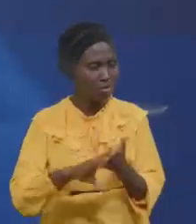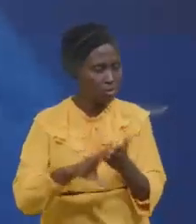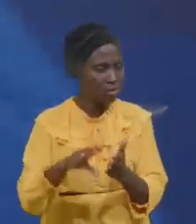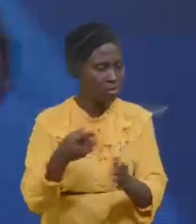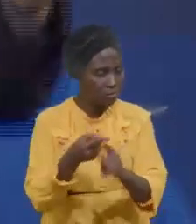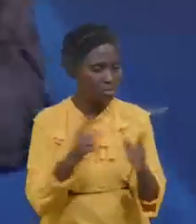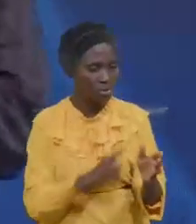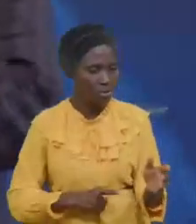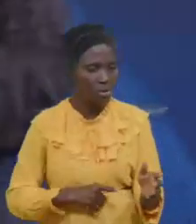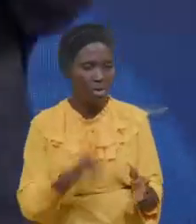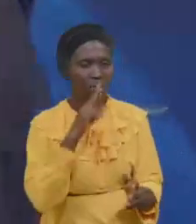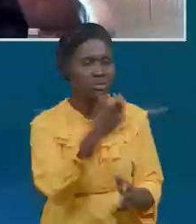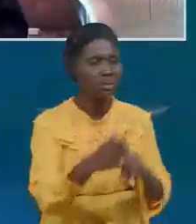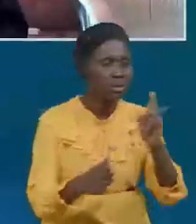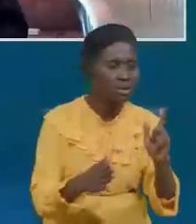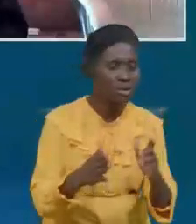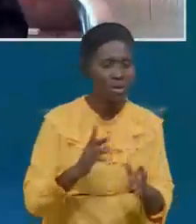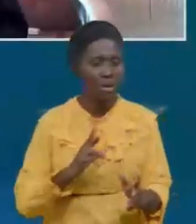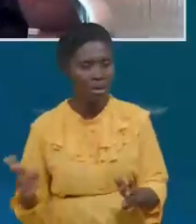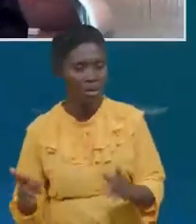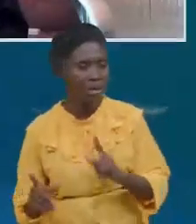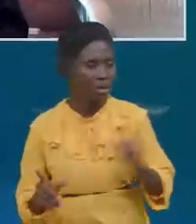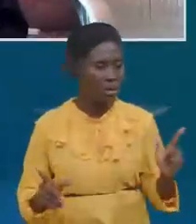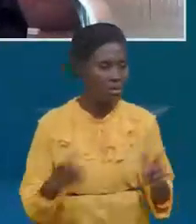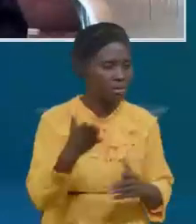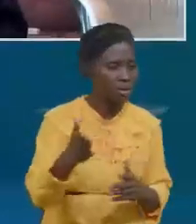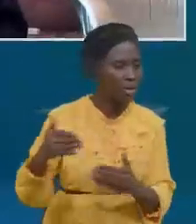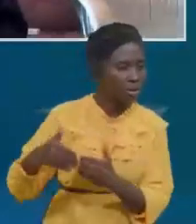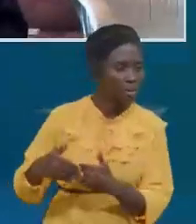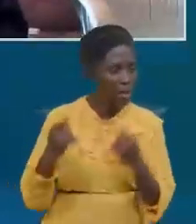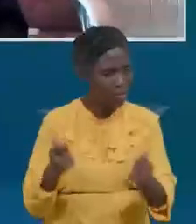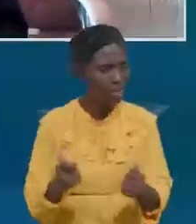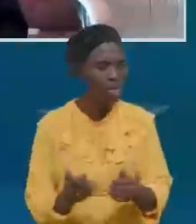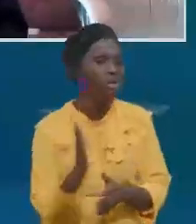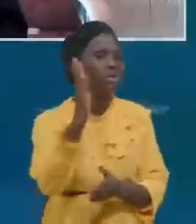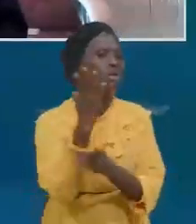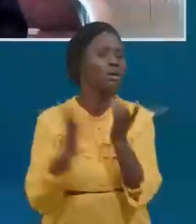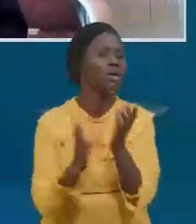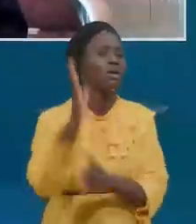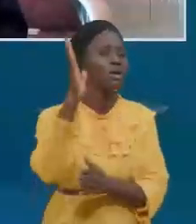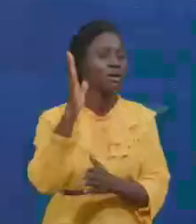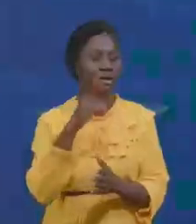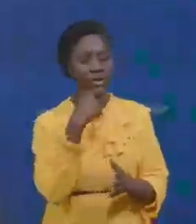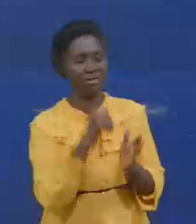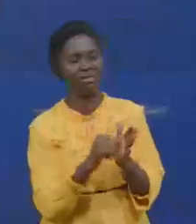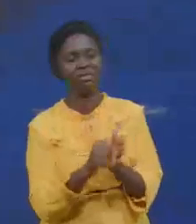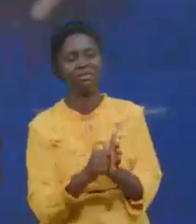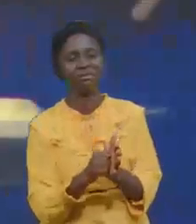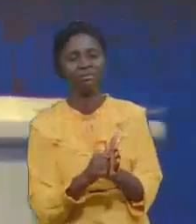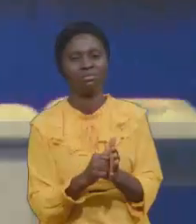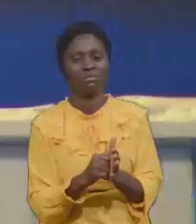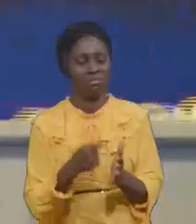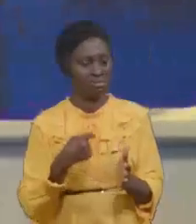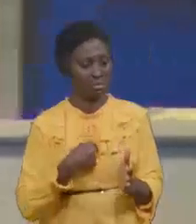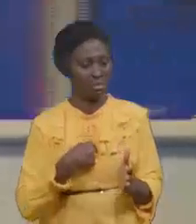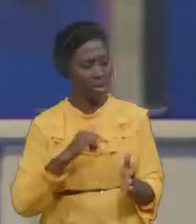there? Left, right, center, at the back, very quickly, raise up your hand. You say, I go